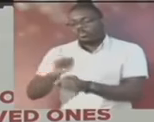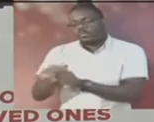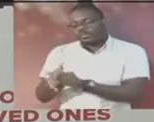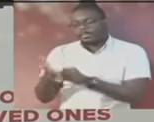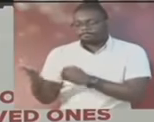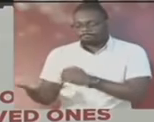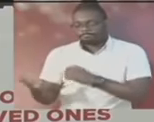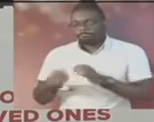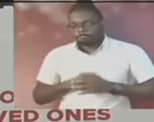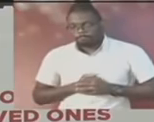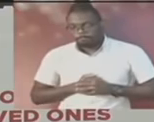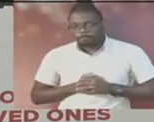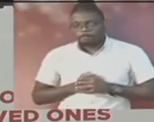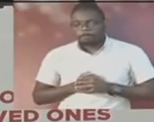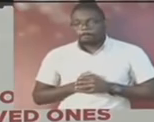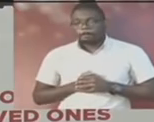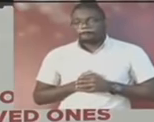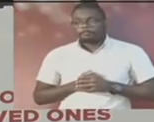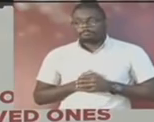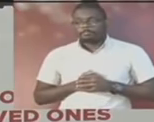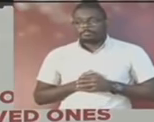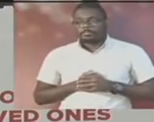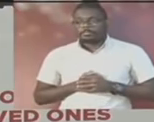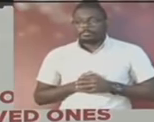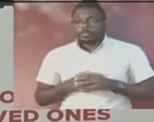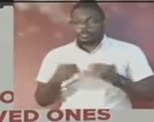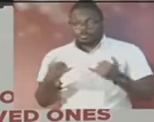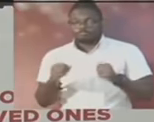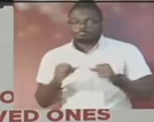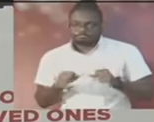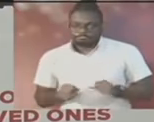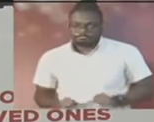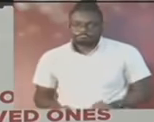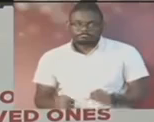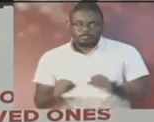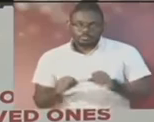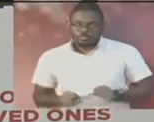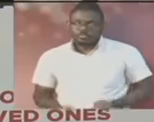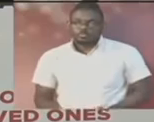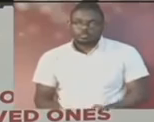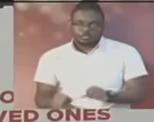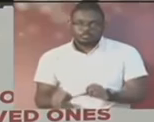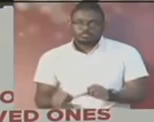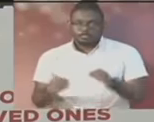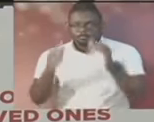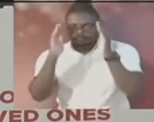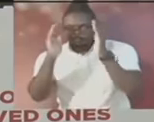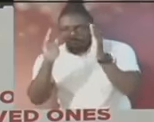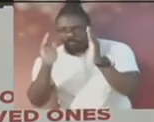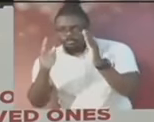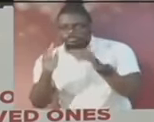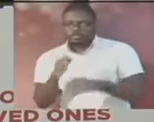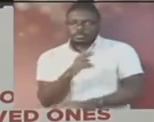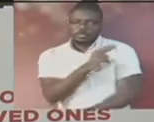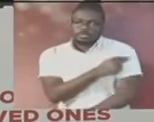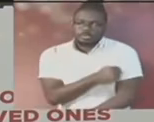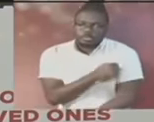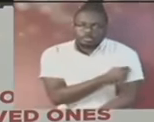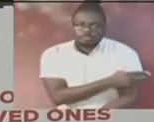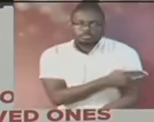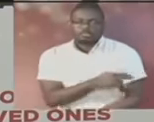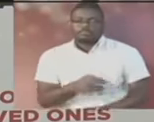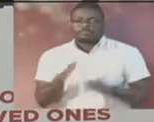as positive. There's been a continuous emphasis on hospital occupancy, and there has been an increasing trend with